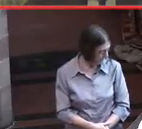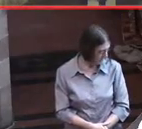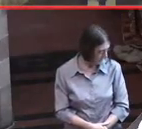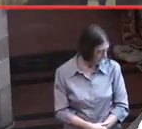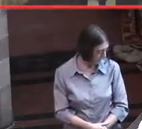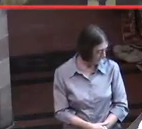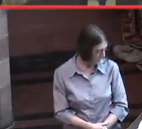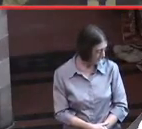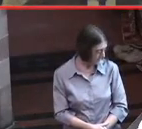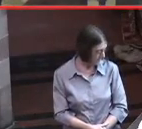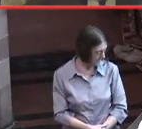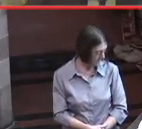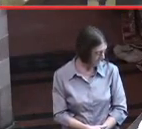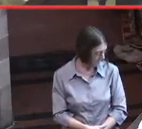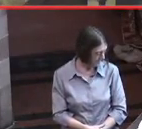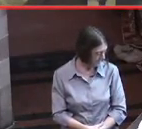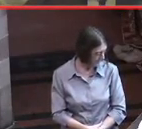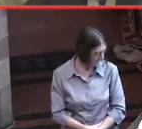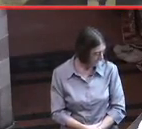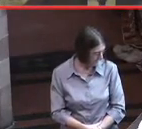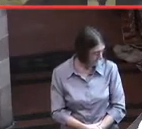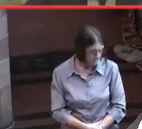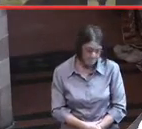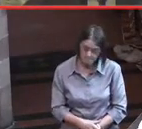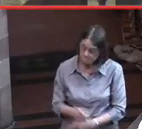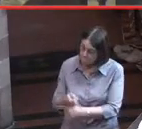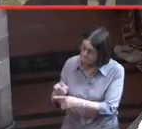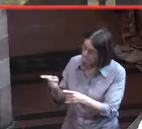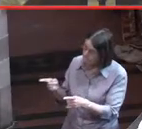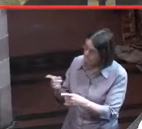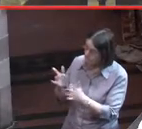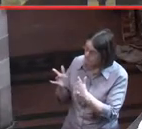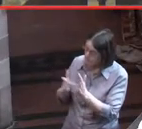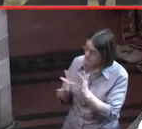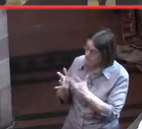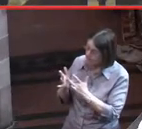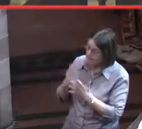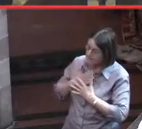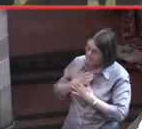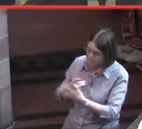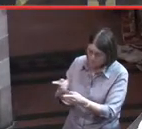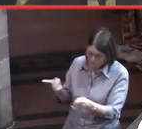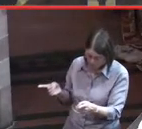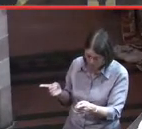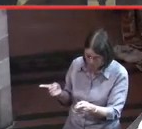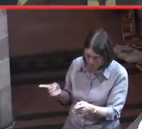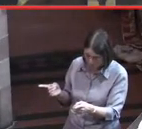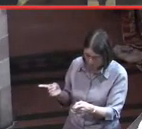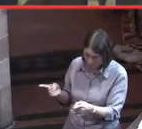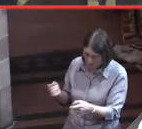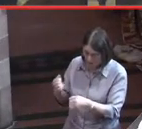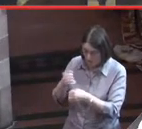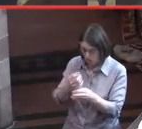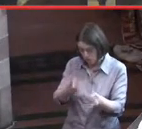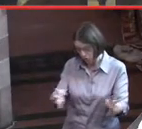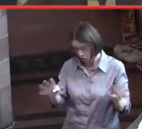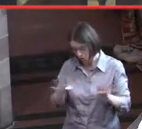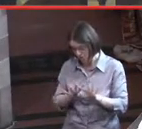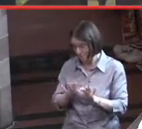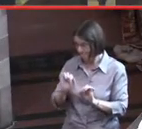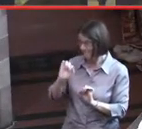Beloved in Christ, The church is God's holy